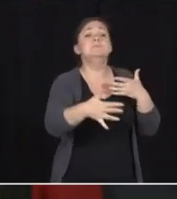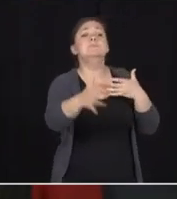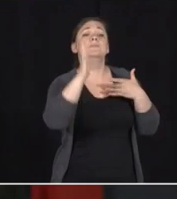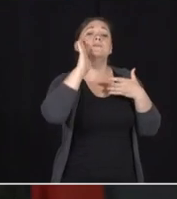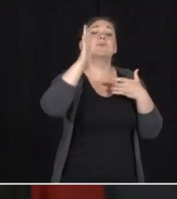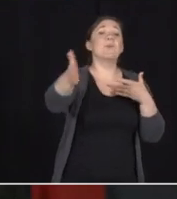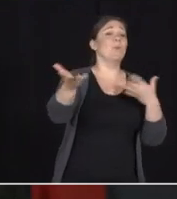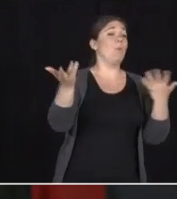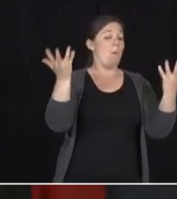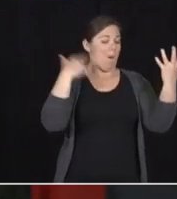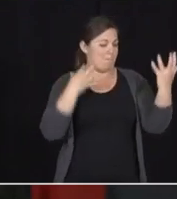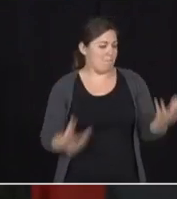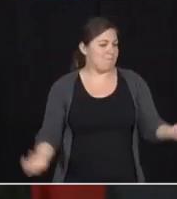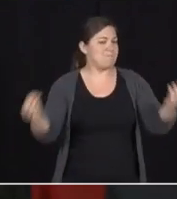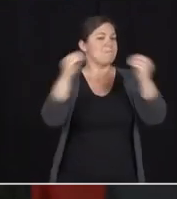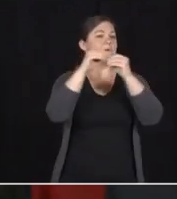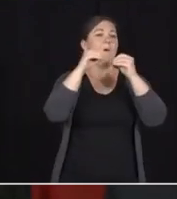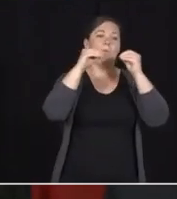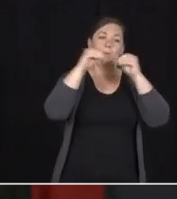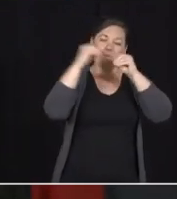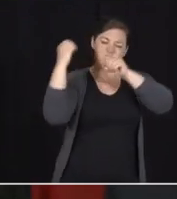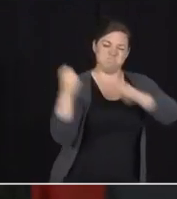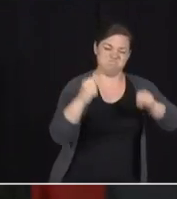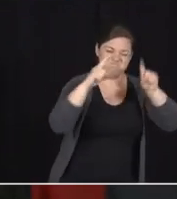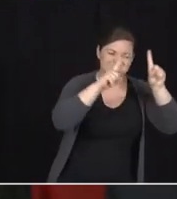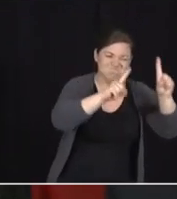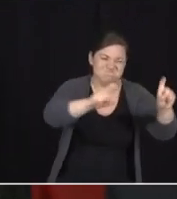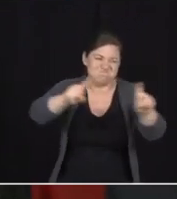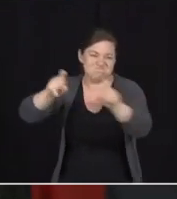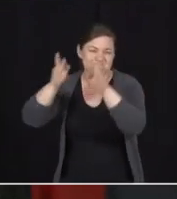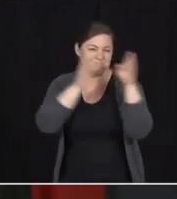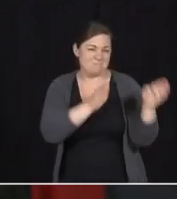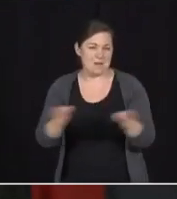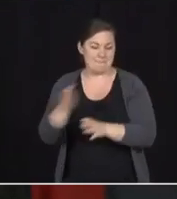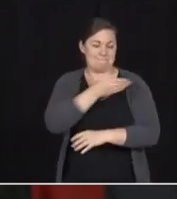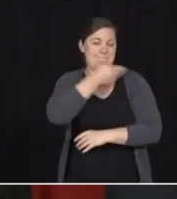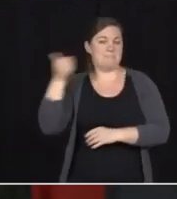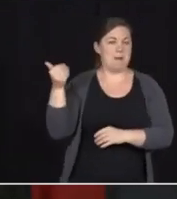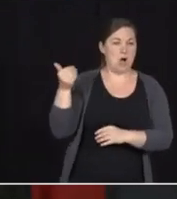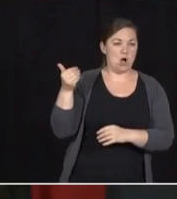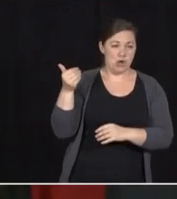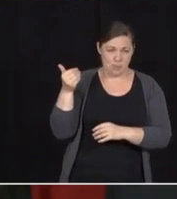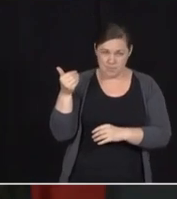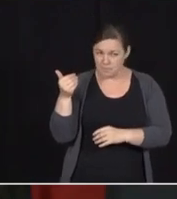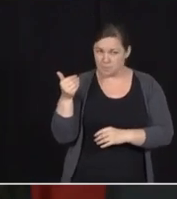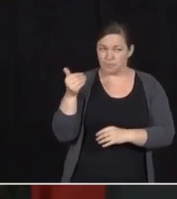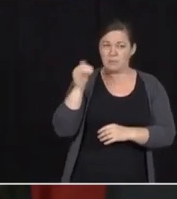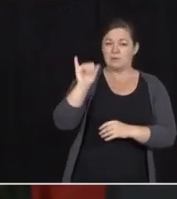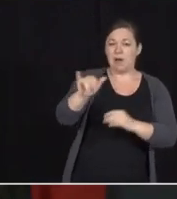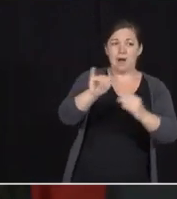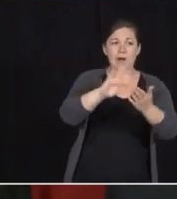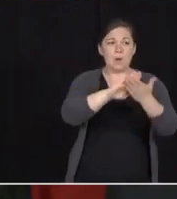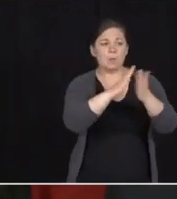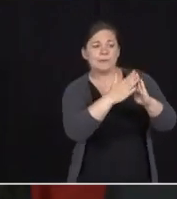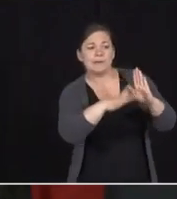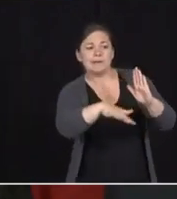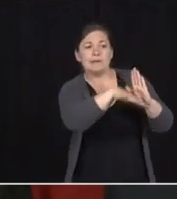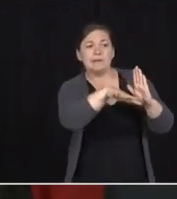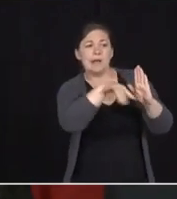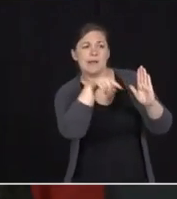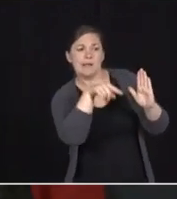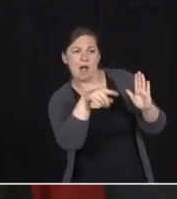steps of our robust testing strategy. And we'll be going into hotspots, so communities that are lighting